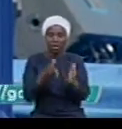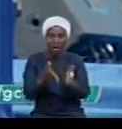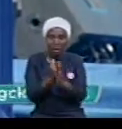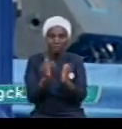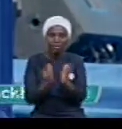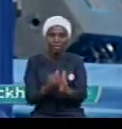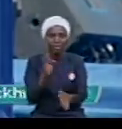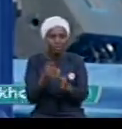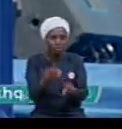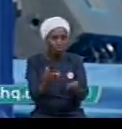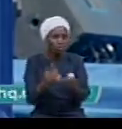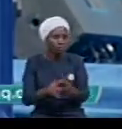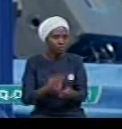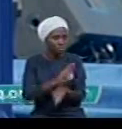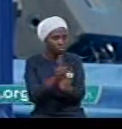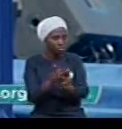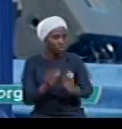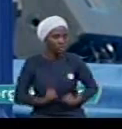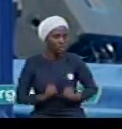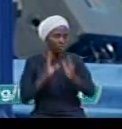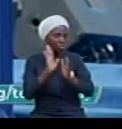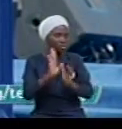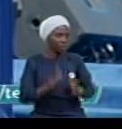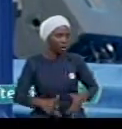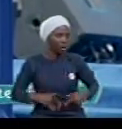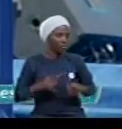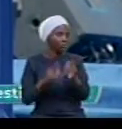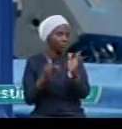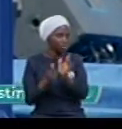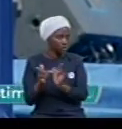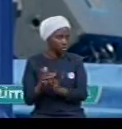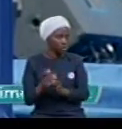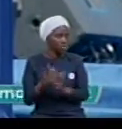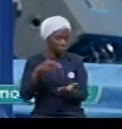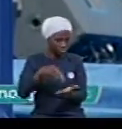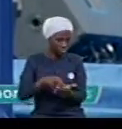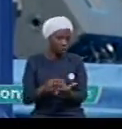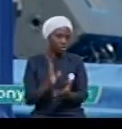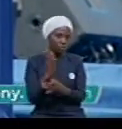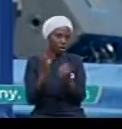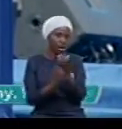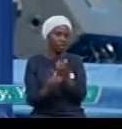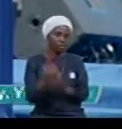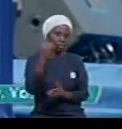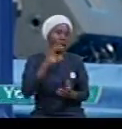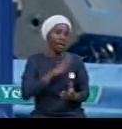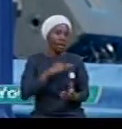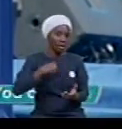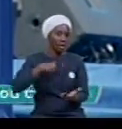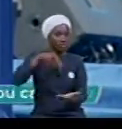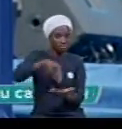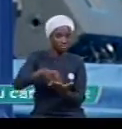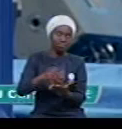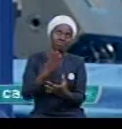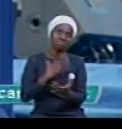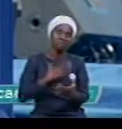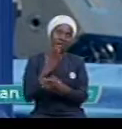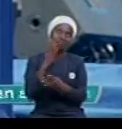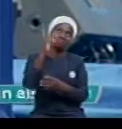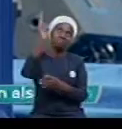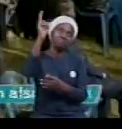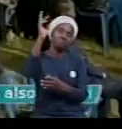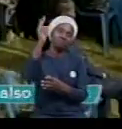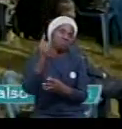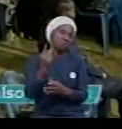ko dide ko nawo soke so mo wa ninu enikan to nawo soke so mo dupe lowo Olorun